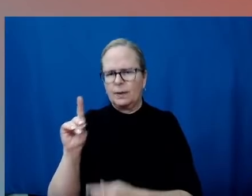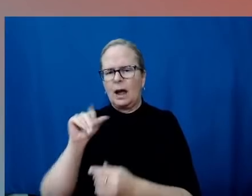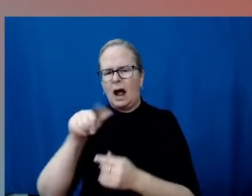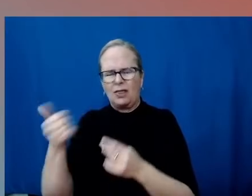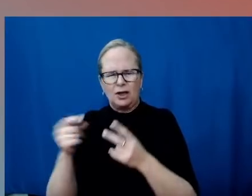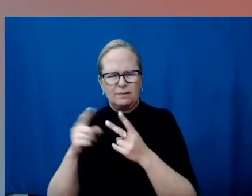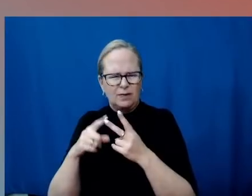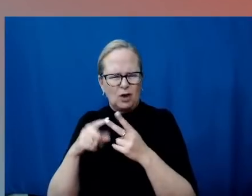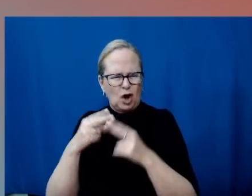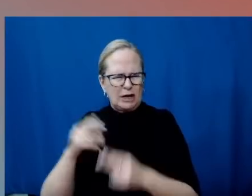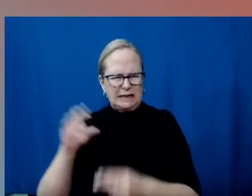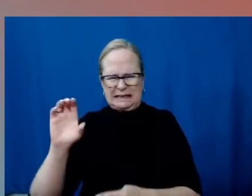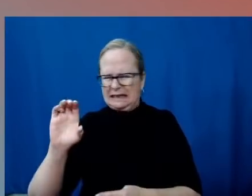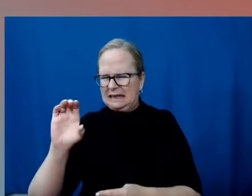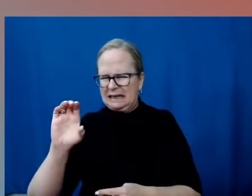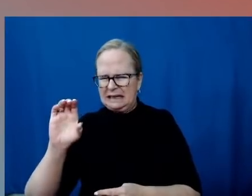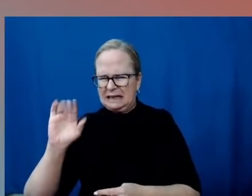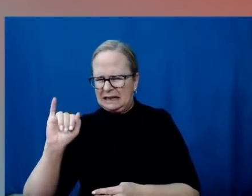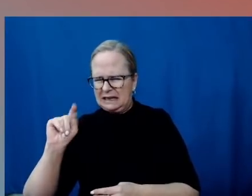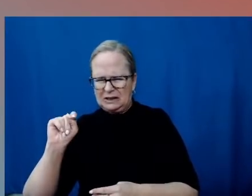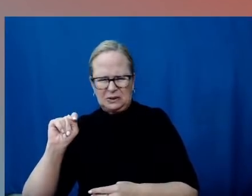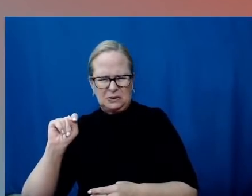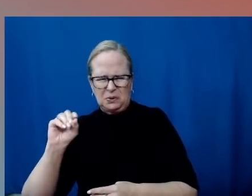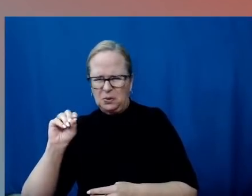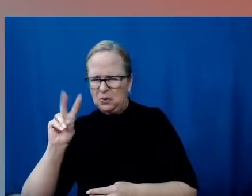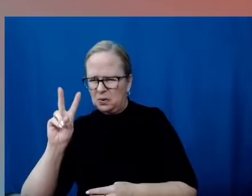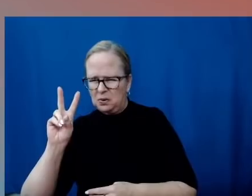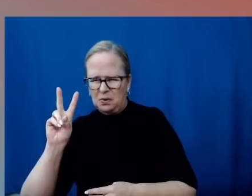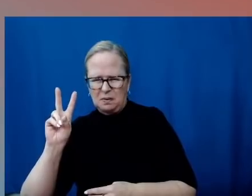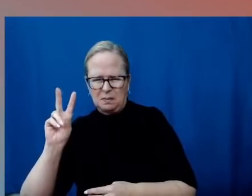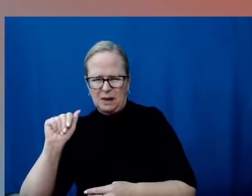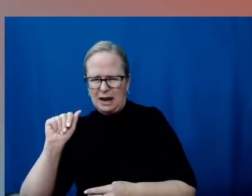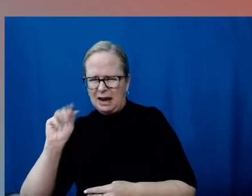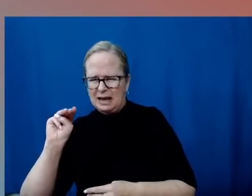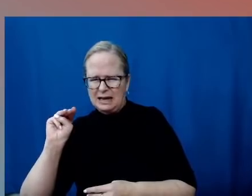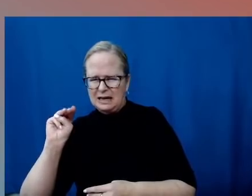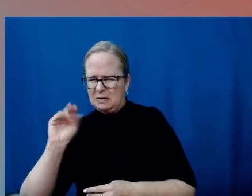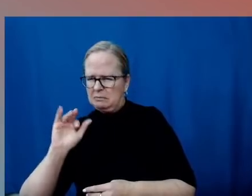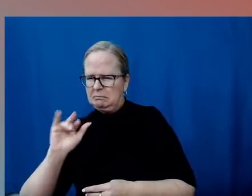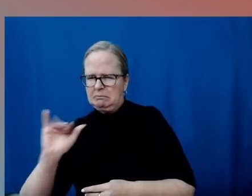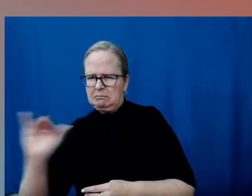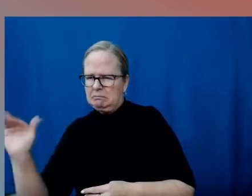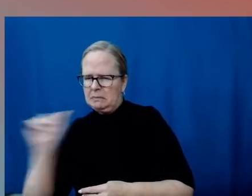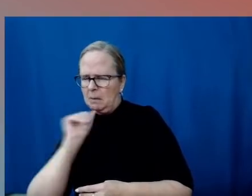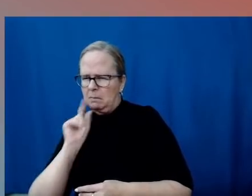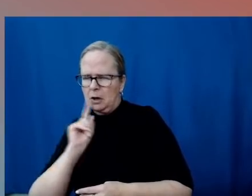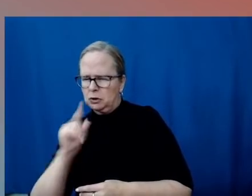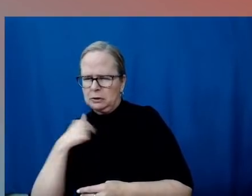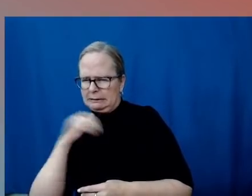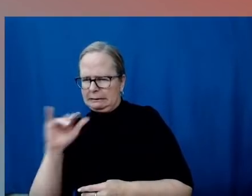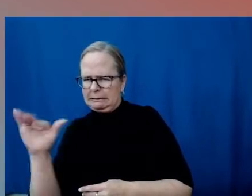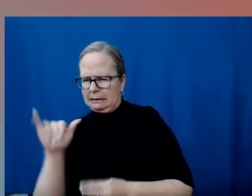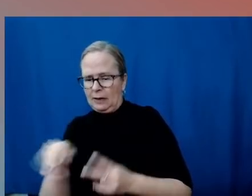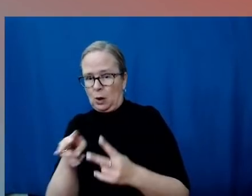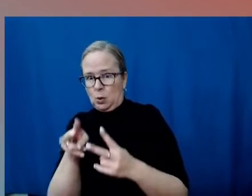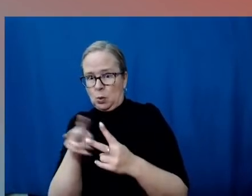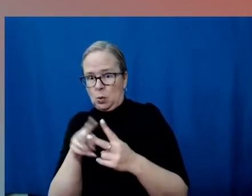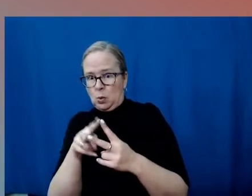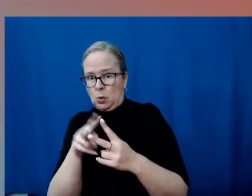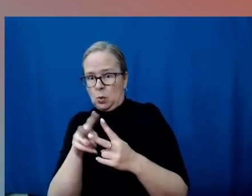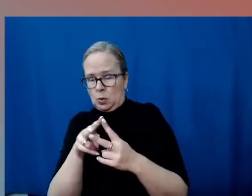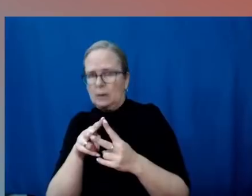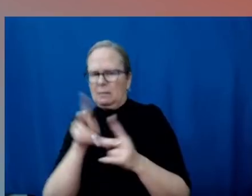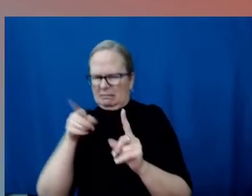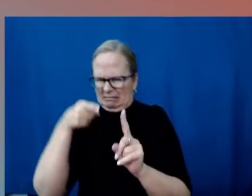IV monoclonal antibody called sotrovimab, and they are both effective for Omicron. There's very